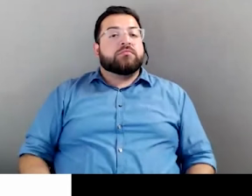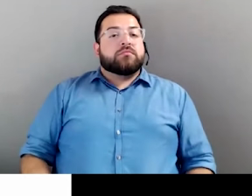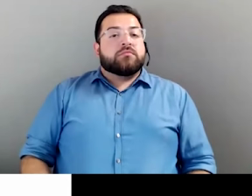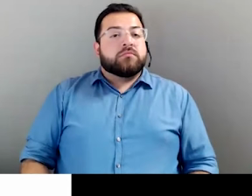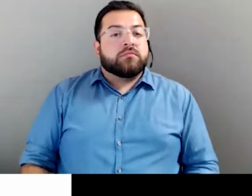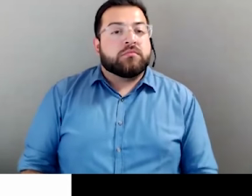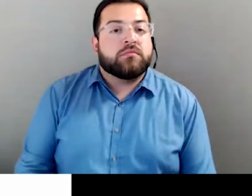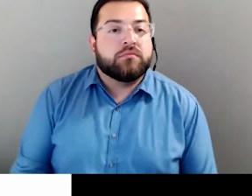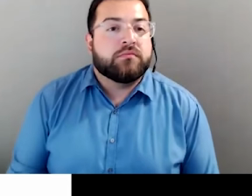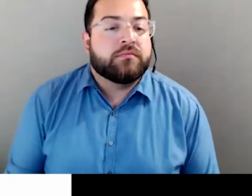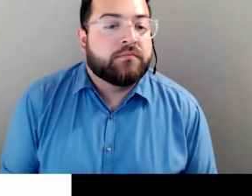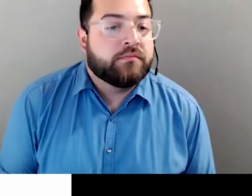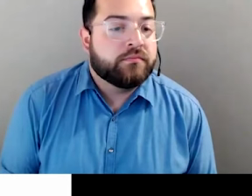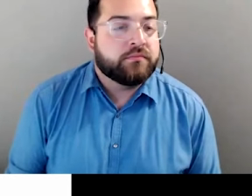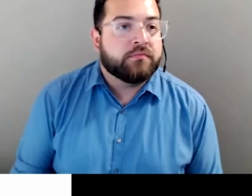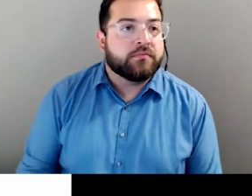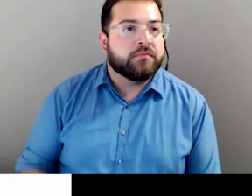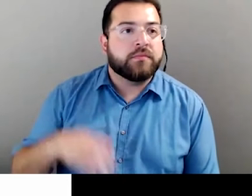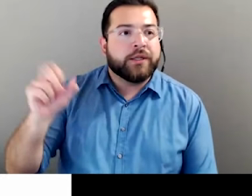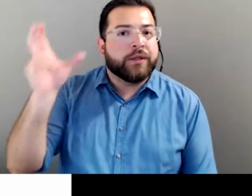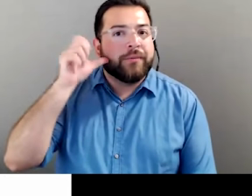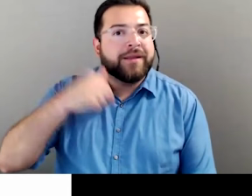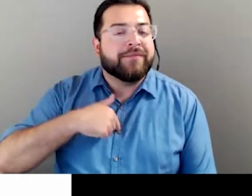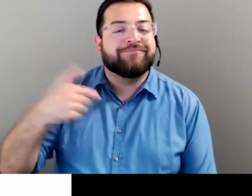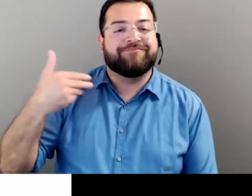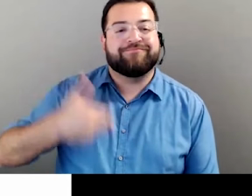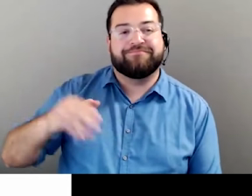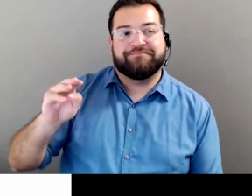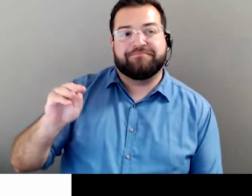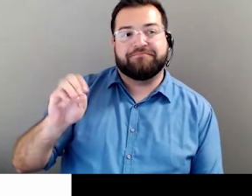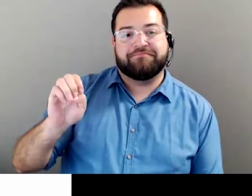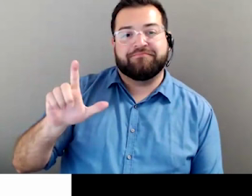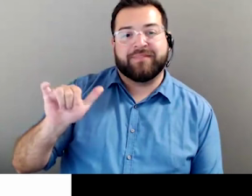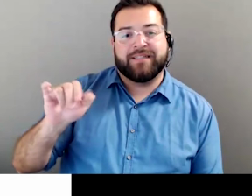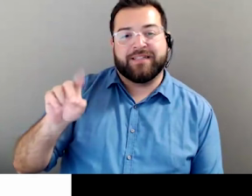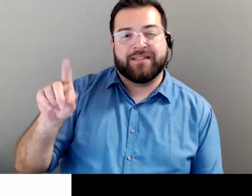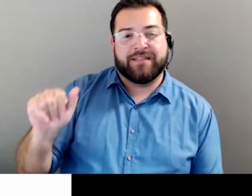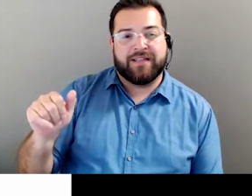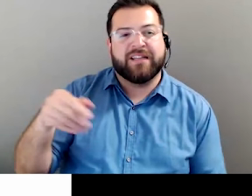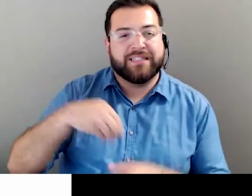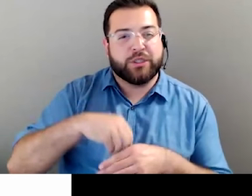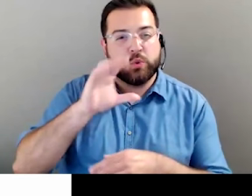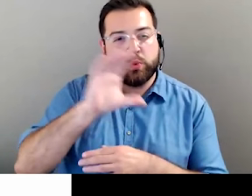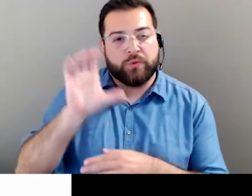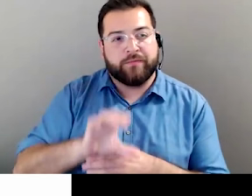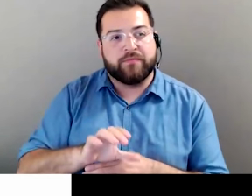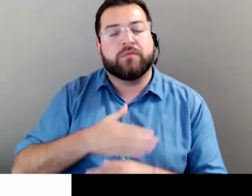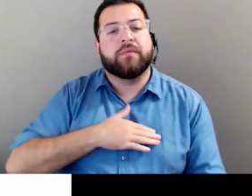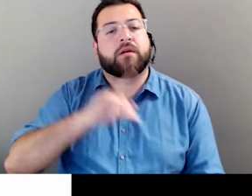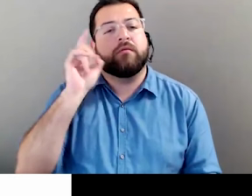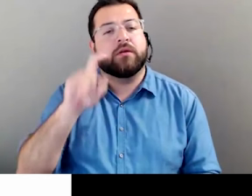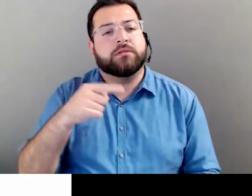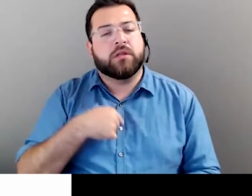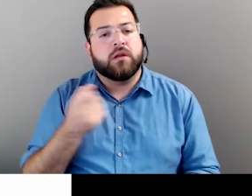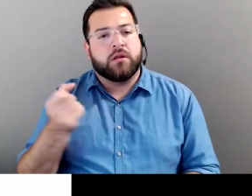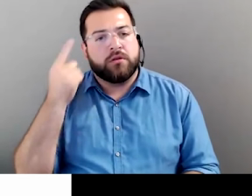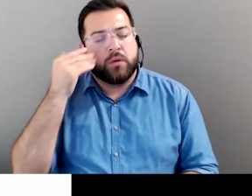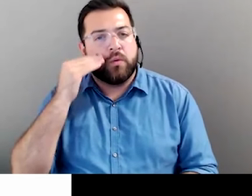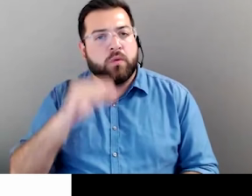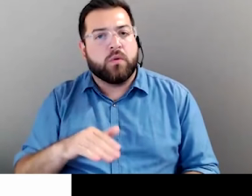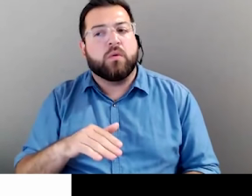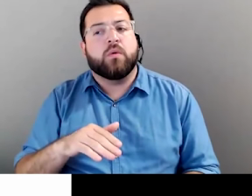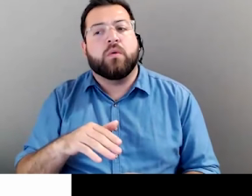Can you you put hear your? me? Yes. Yeah. So my question is, I understand the